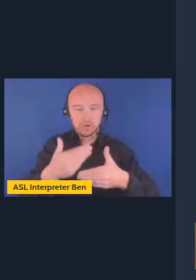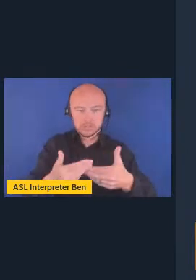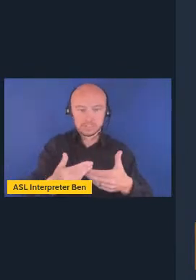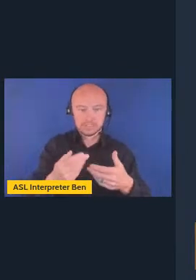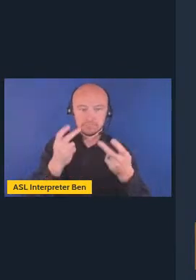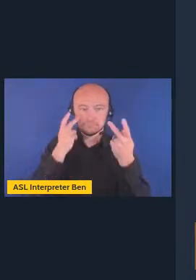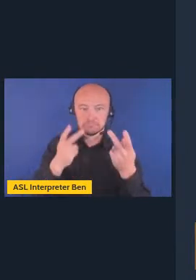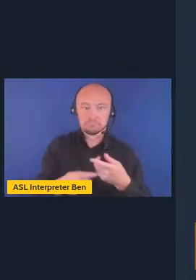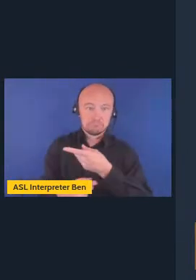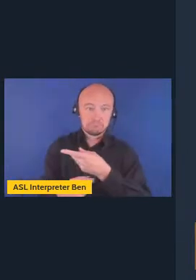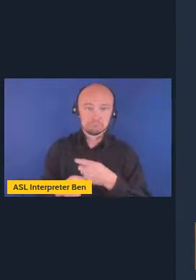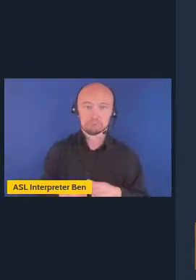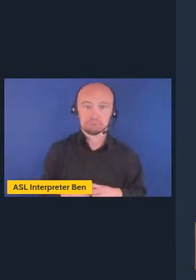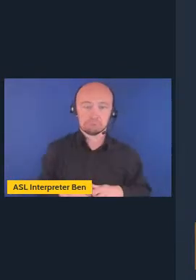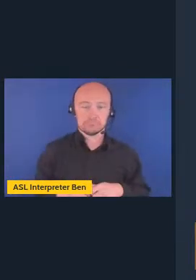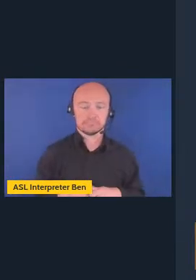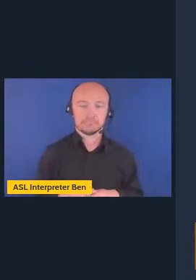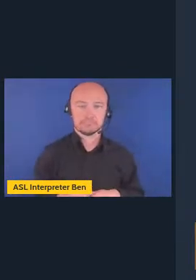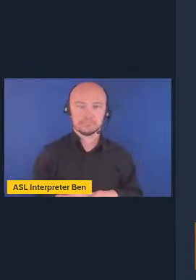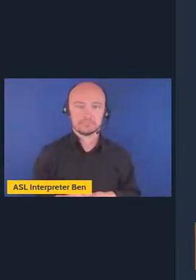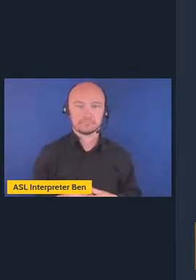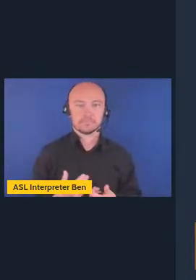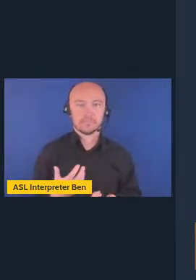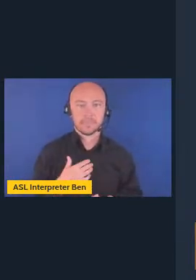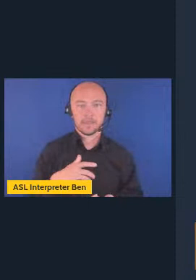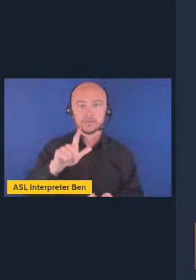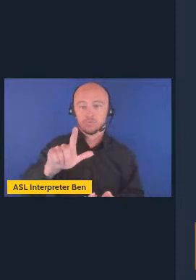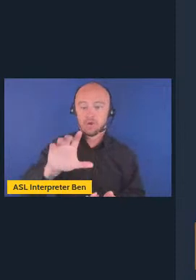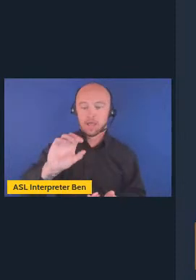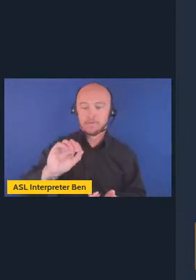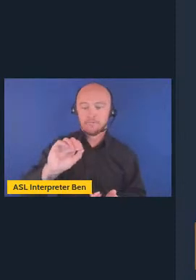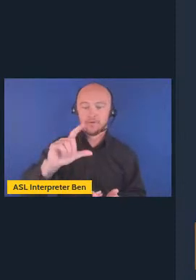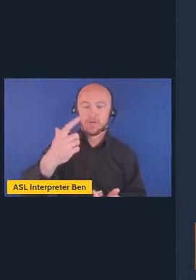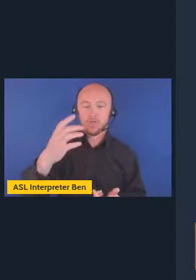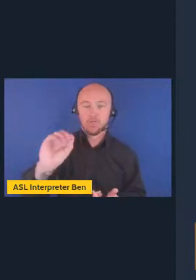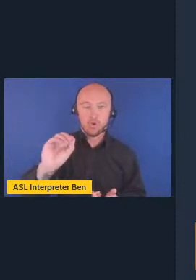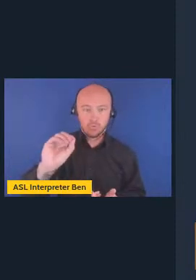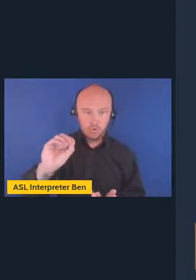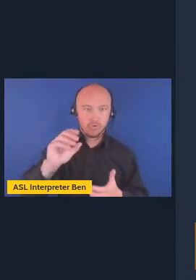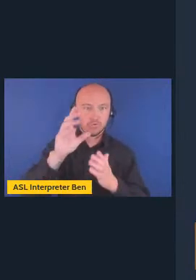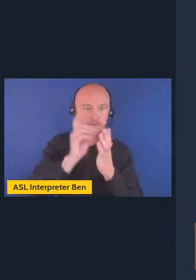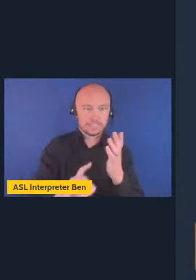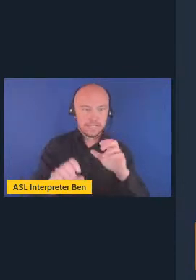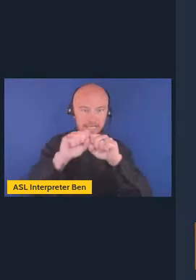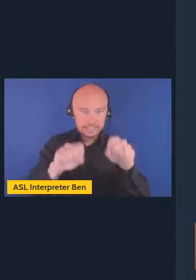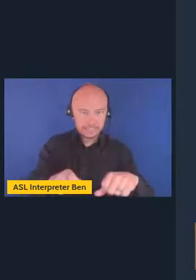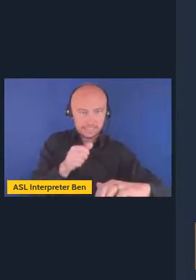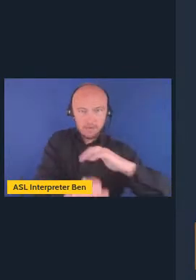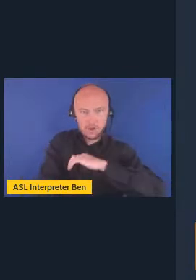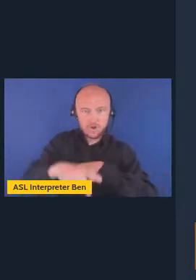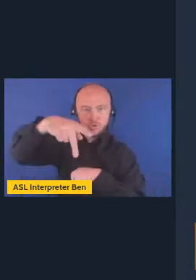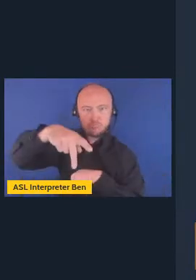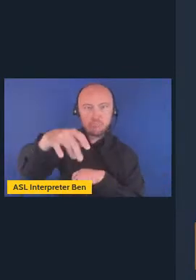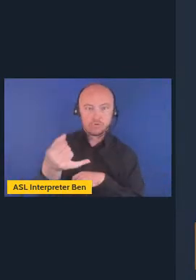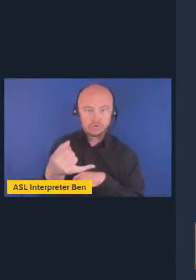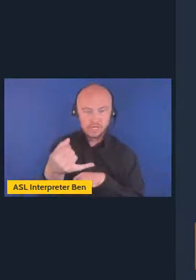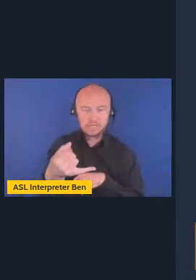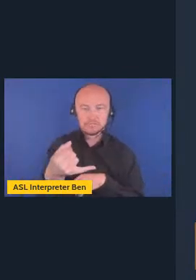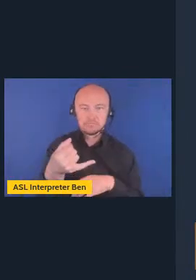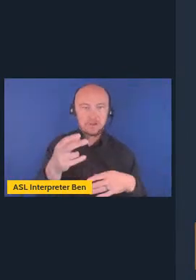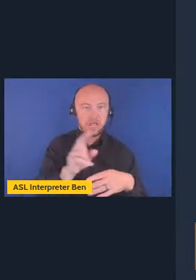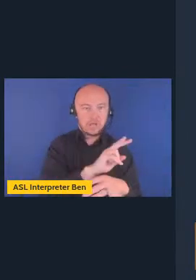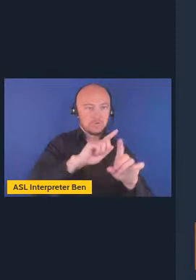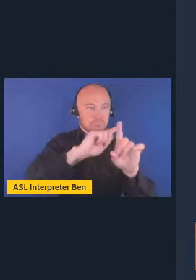here. I've created a project logo design system as a Projen component, and now I can use it in all of my side